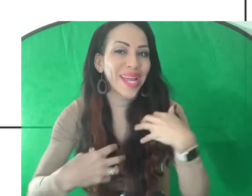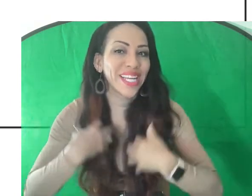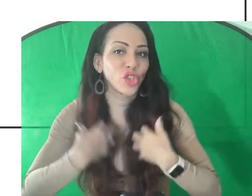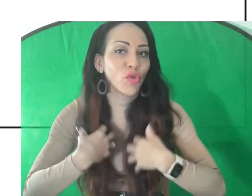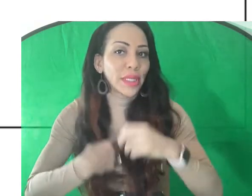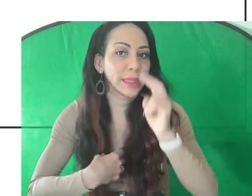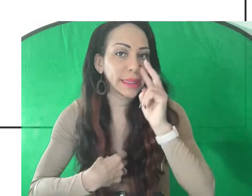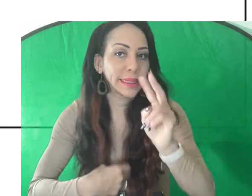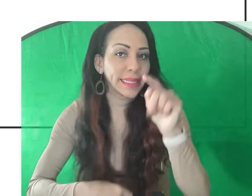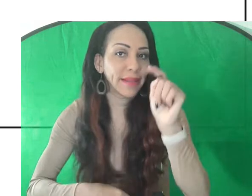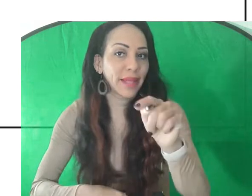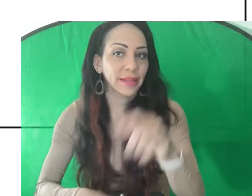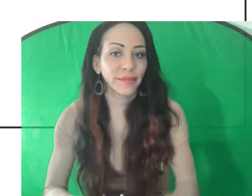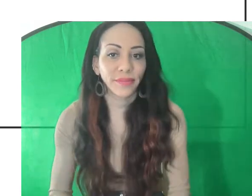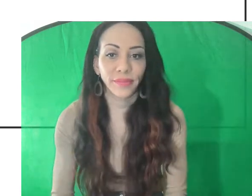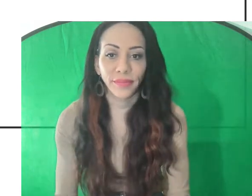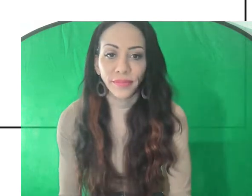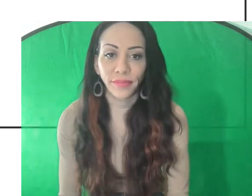say.